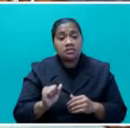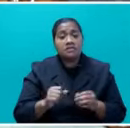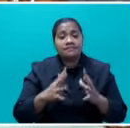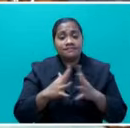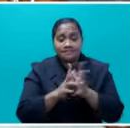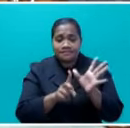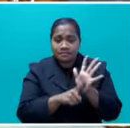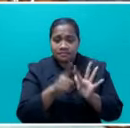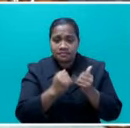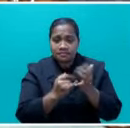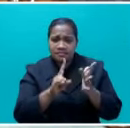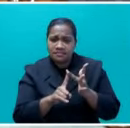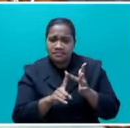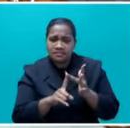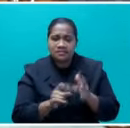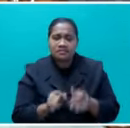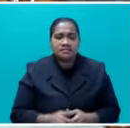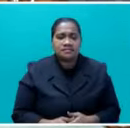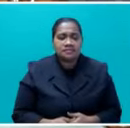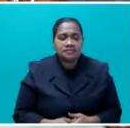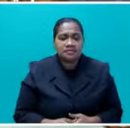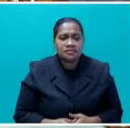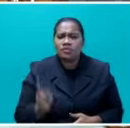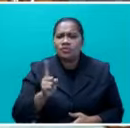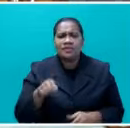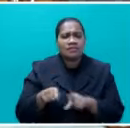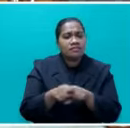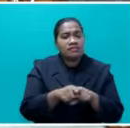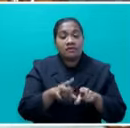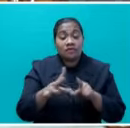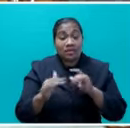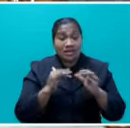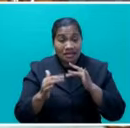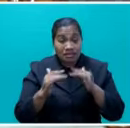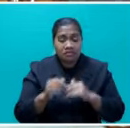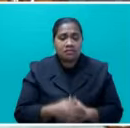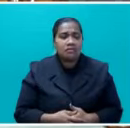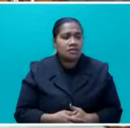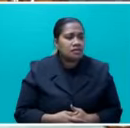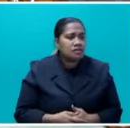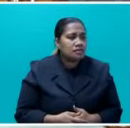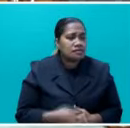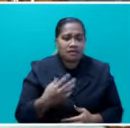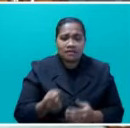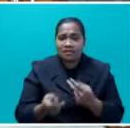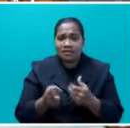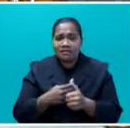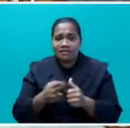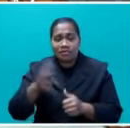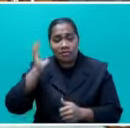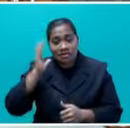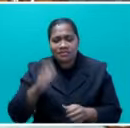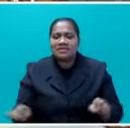television platform. What SFN means, Mr. Speaker, sir, for the FM network is that you will be able to listen to your favorite radio station in the same